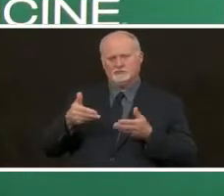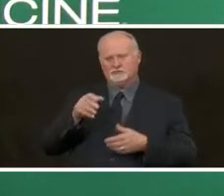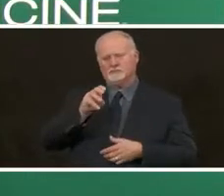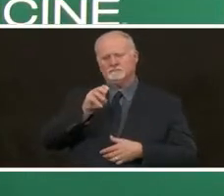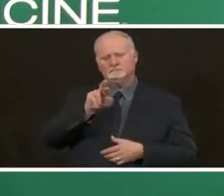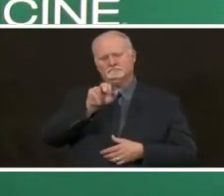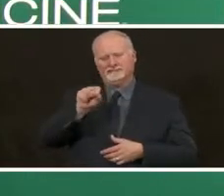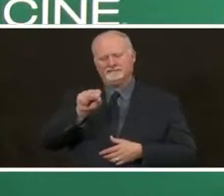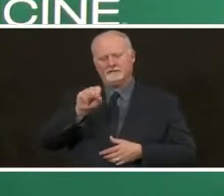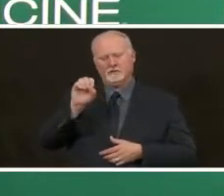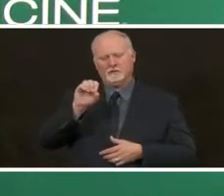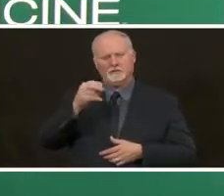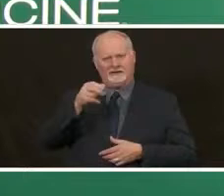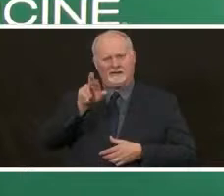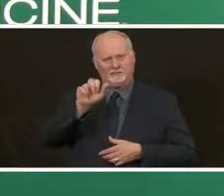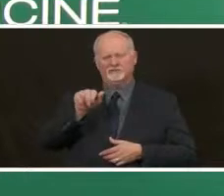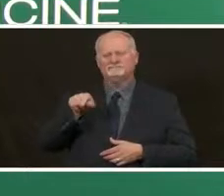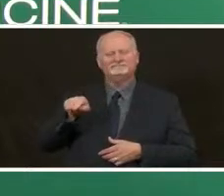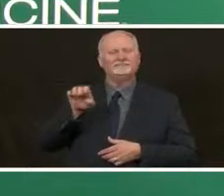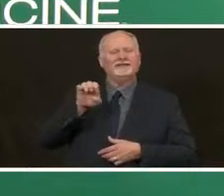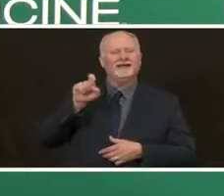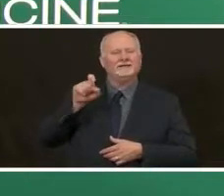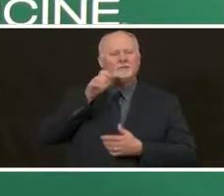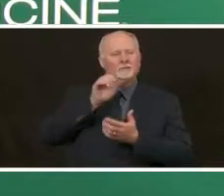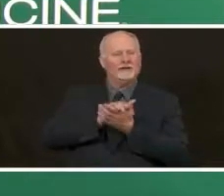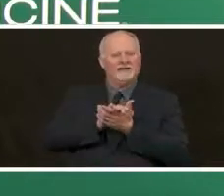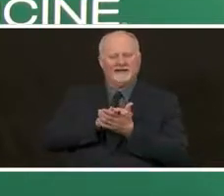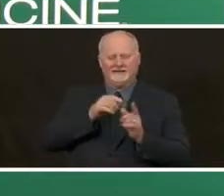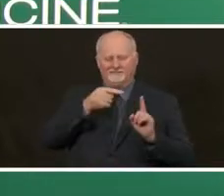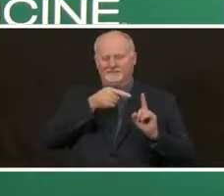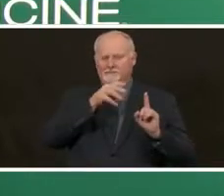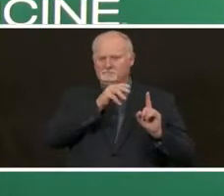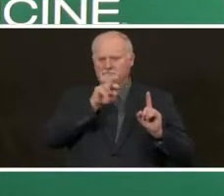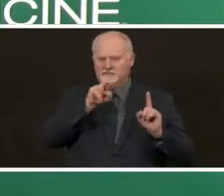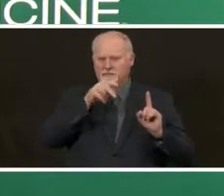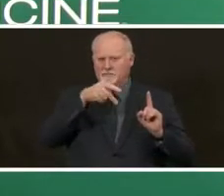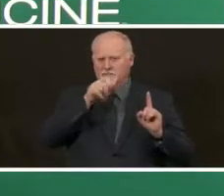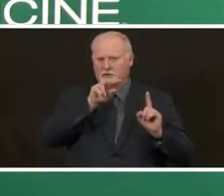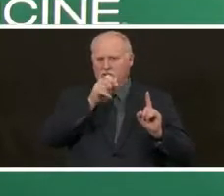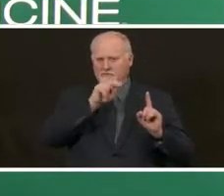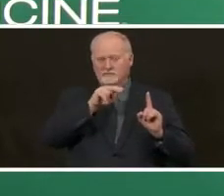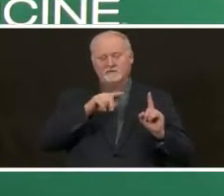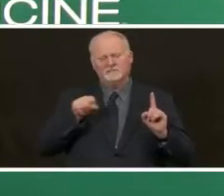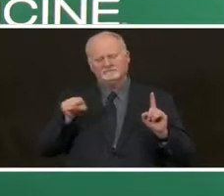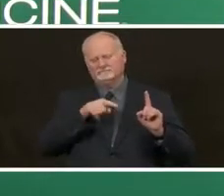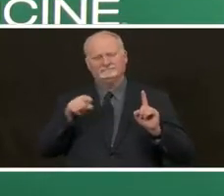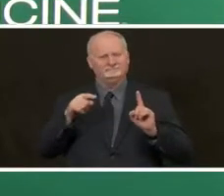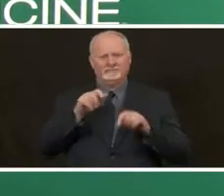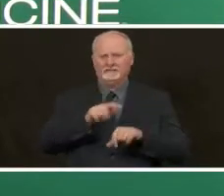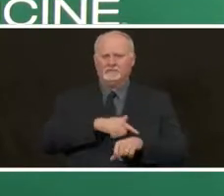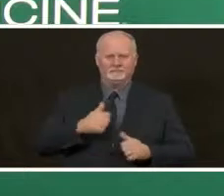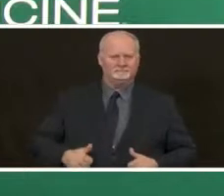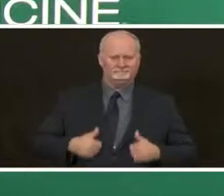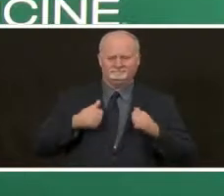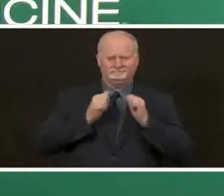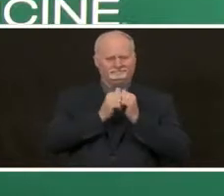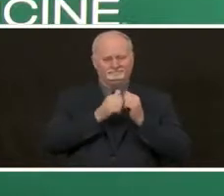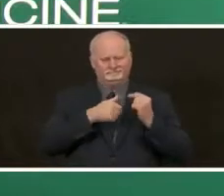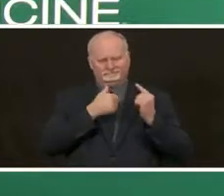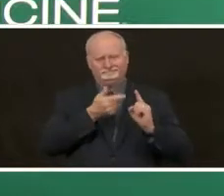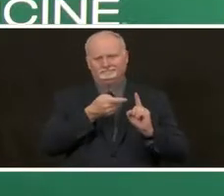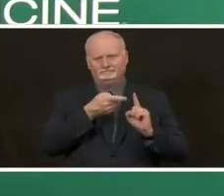Miss Ohara, who's the ex-wife of Mr. Parsons, but importantly, his longtime partner, as they describe